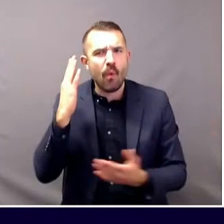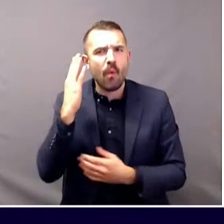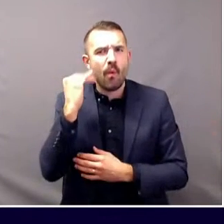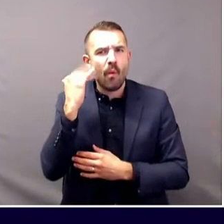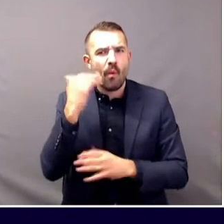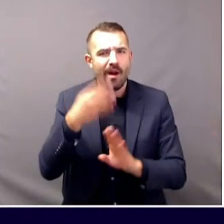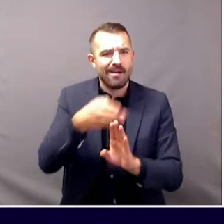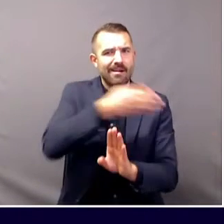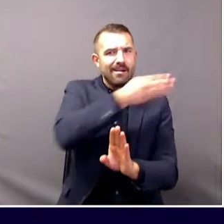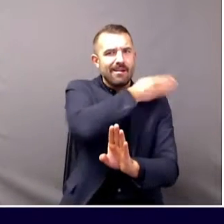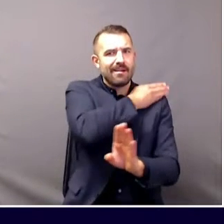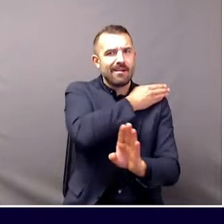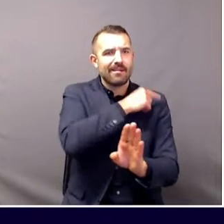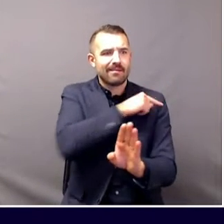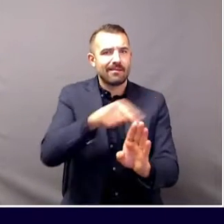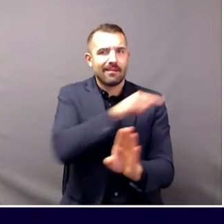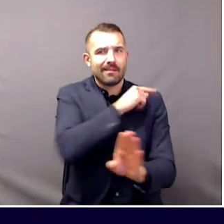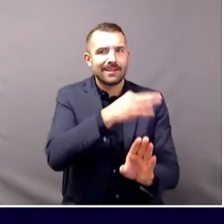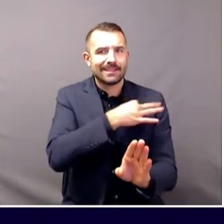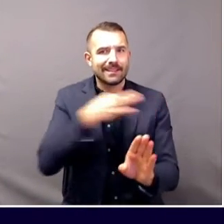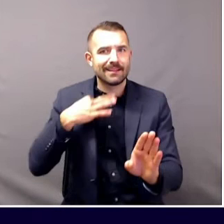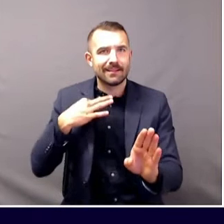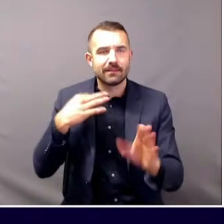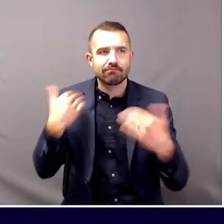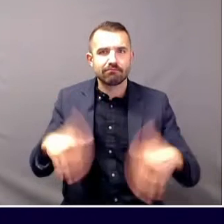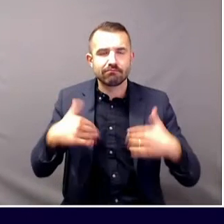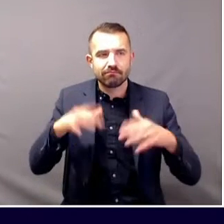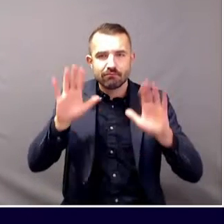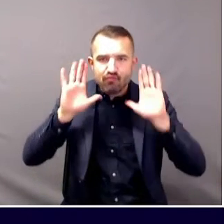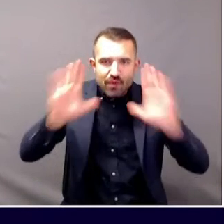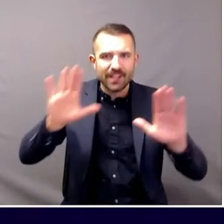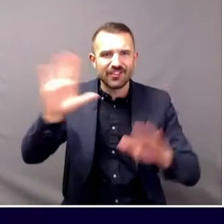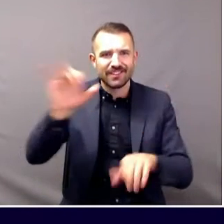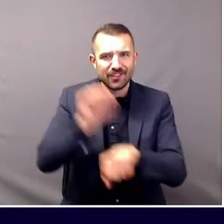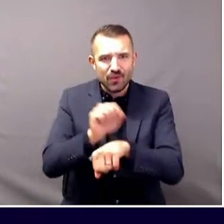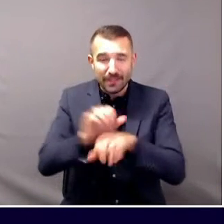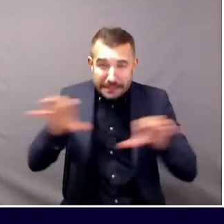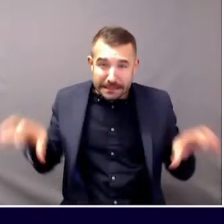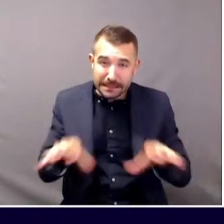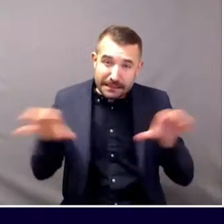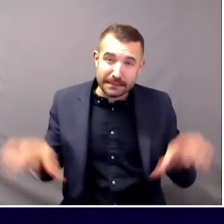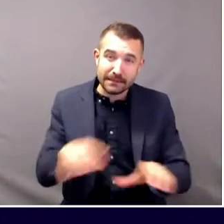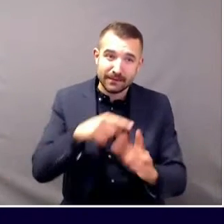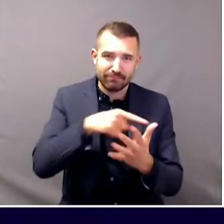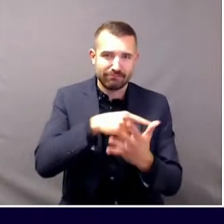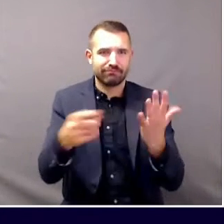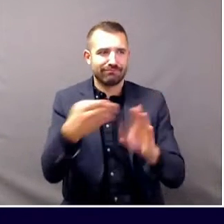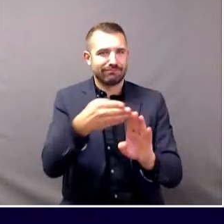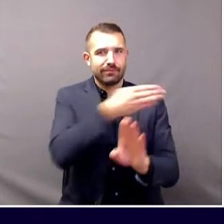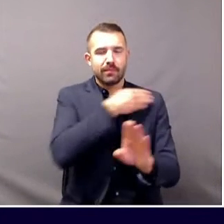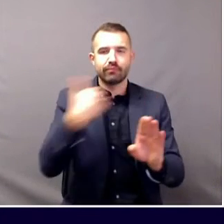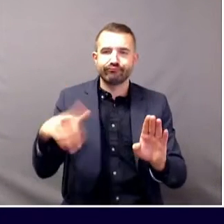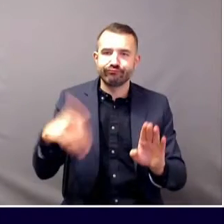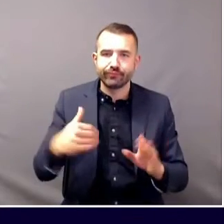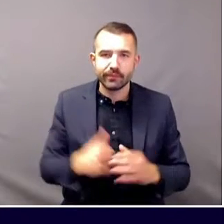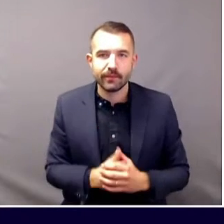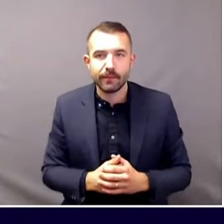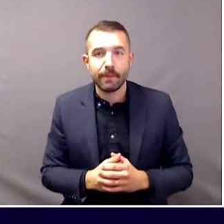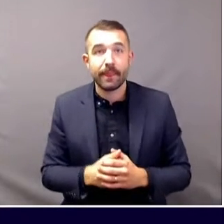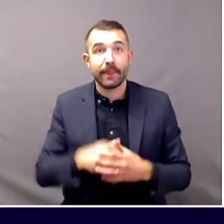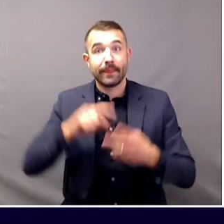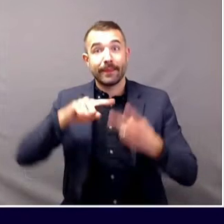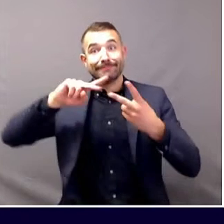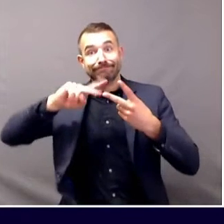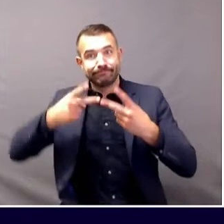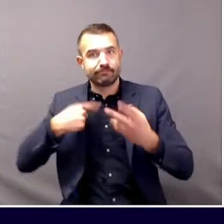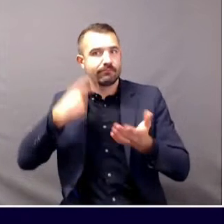great work by the Maine CDC epidemiologists and contact tracers. The other observation that I'd like to make with